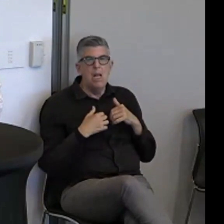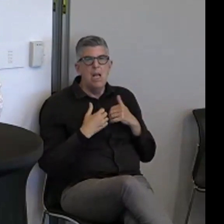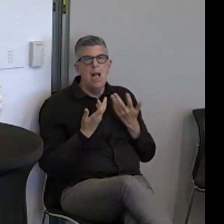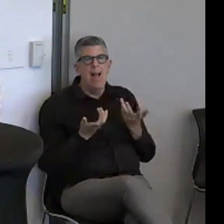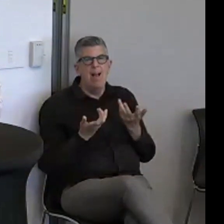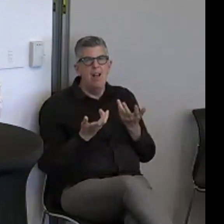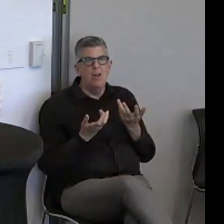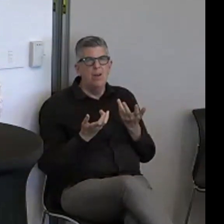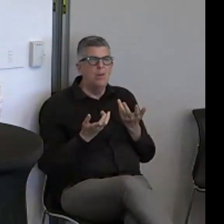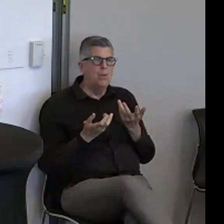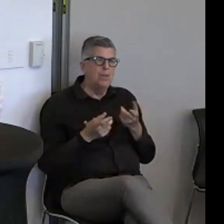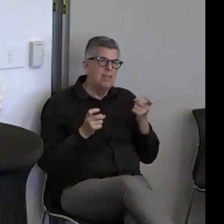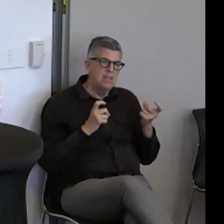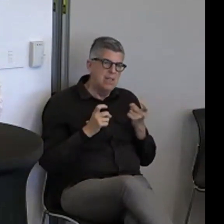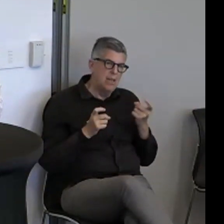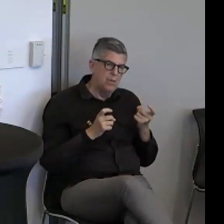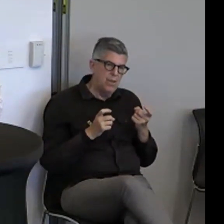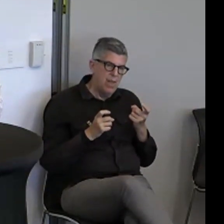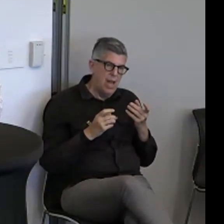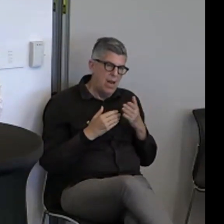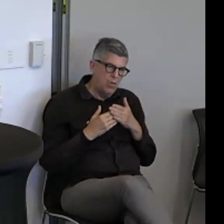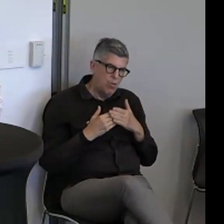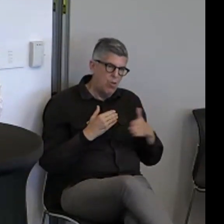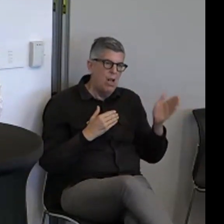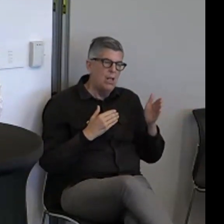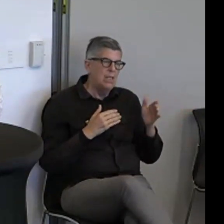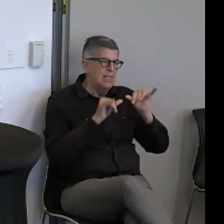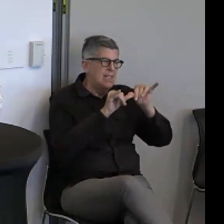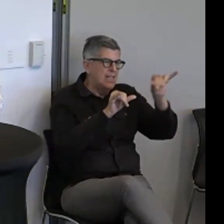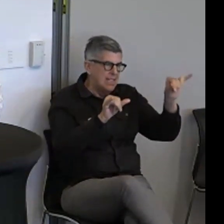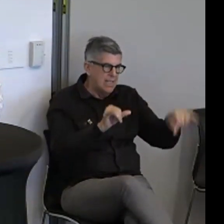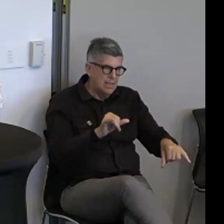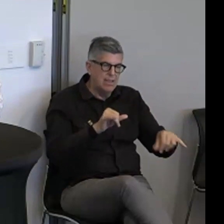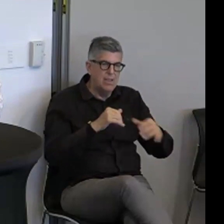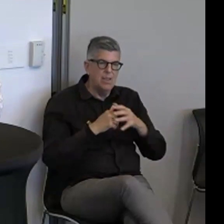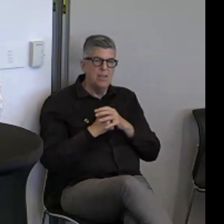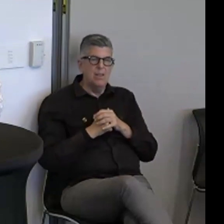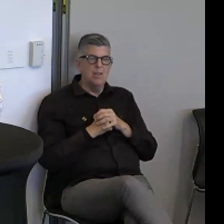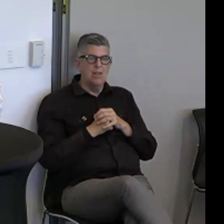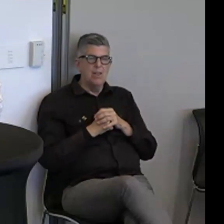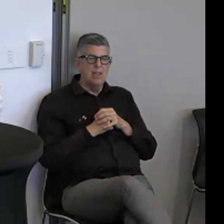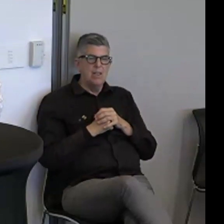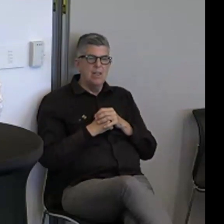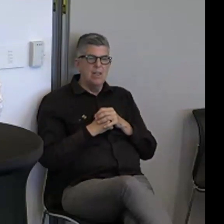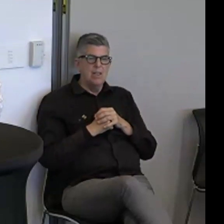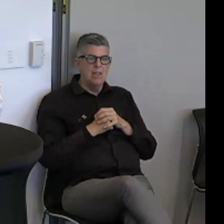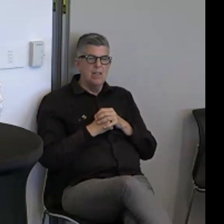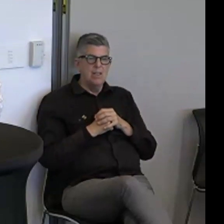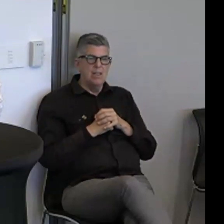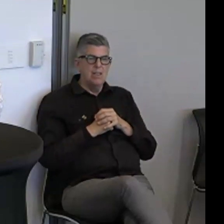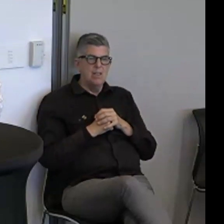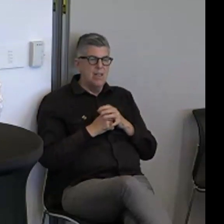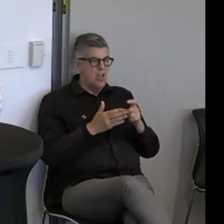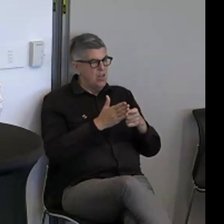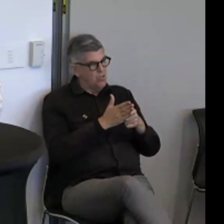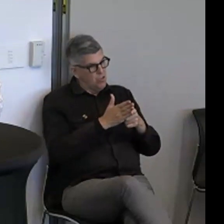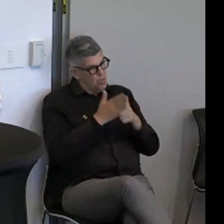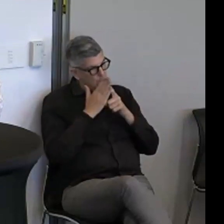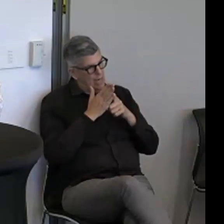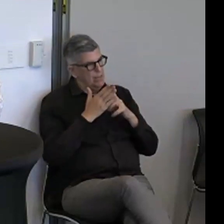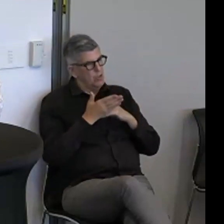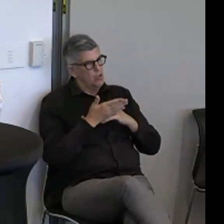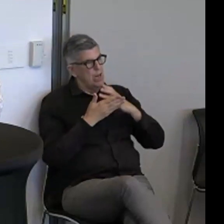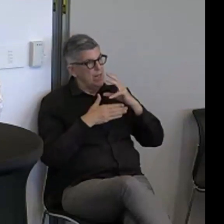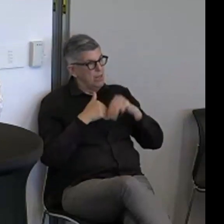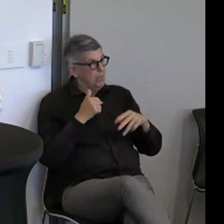systemically, I imagine there has to be required hardcore curriculum. They cannot get